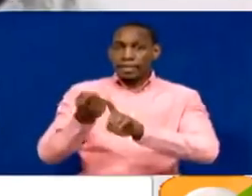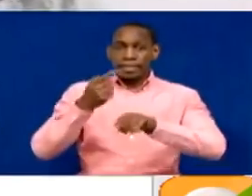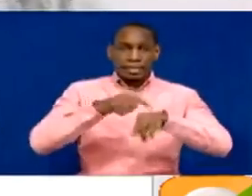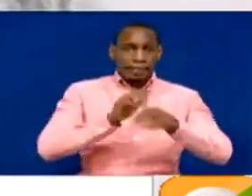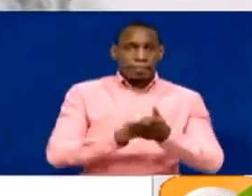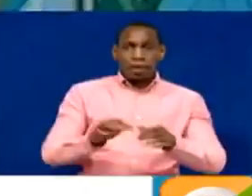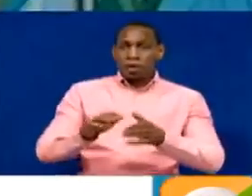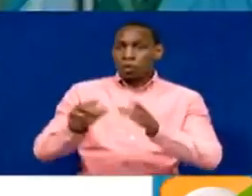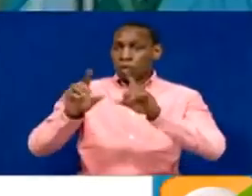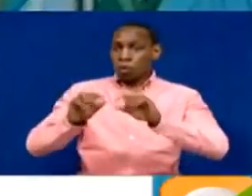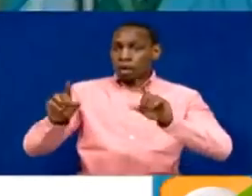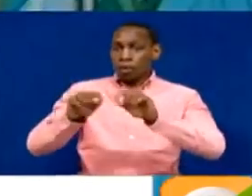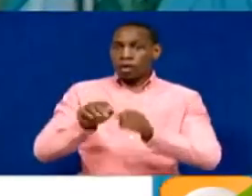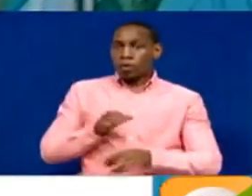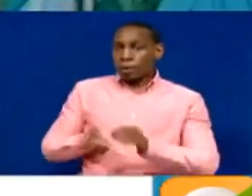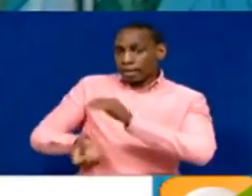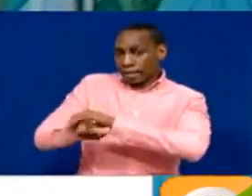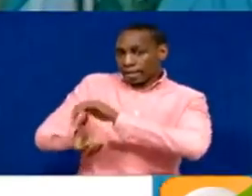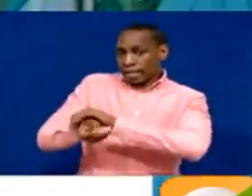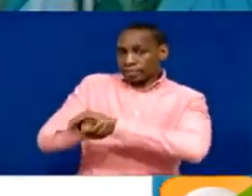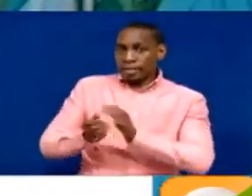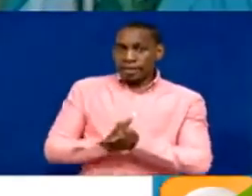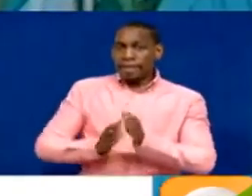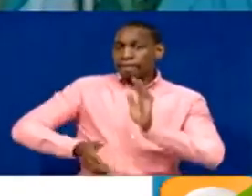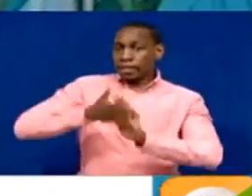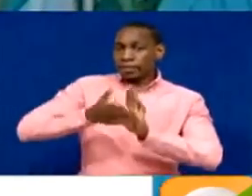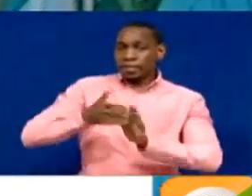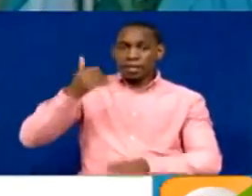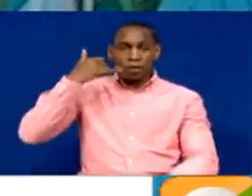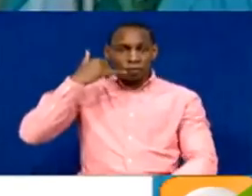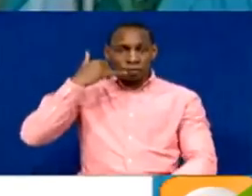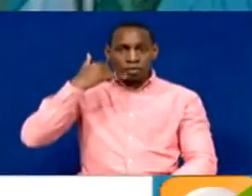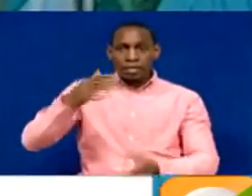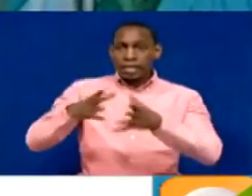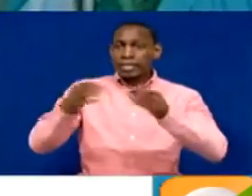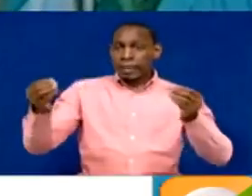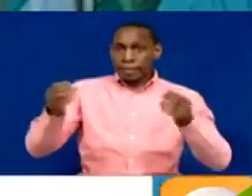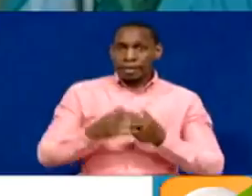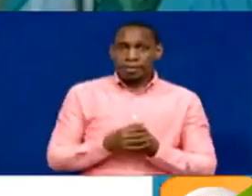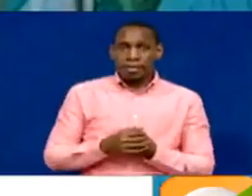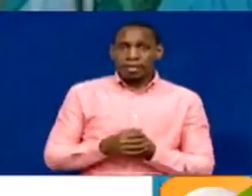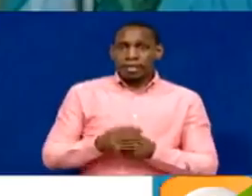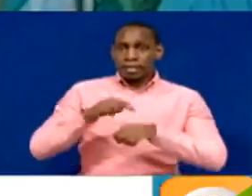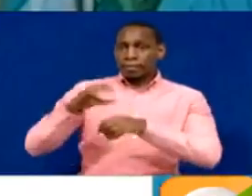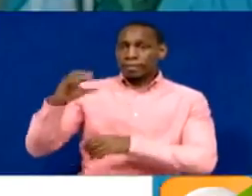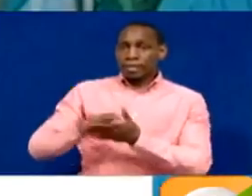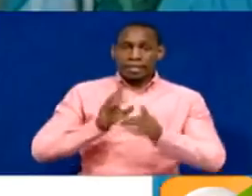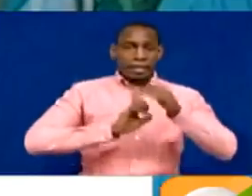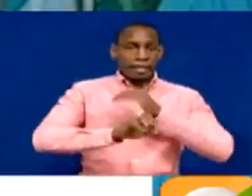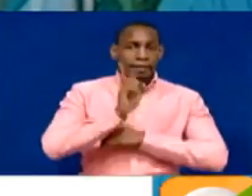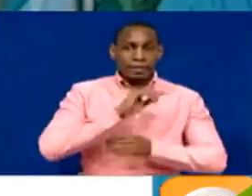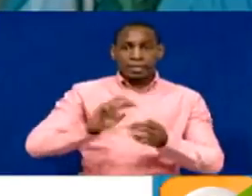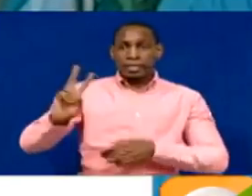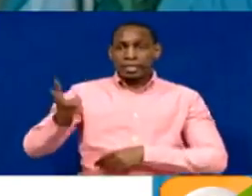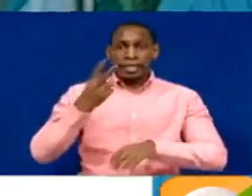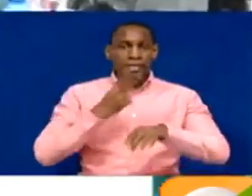first attempt, he failed. Roseline describes how in a split second her mobile phone had gone missing when the customer walked in